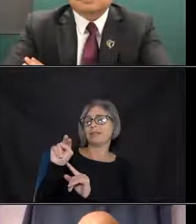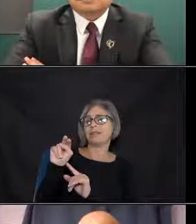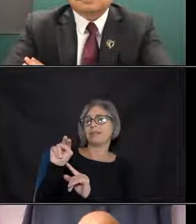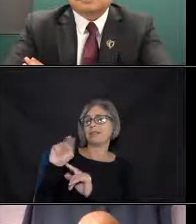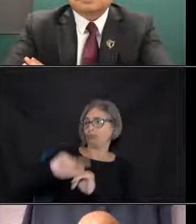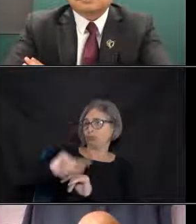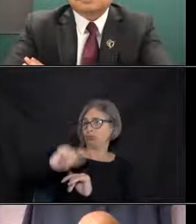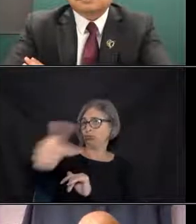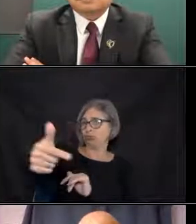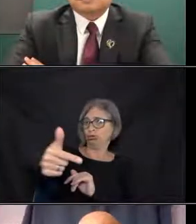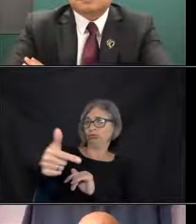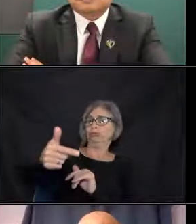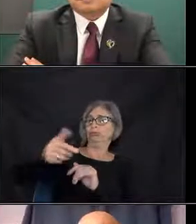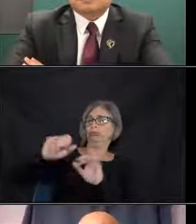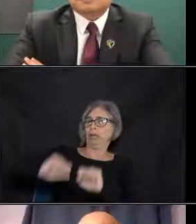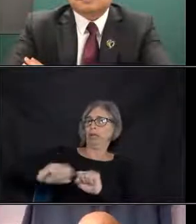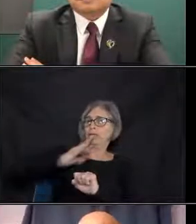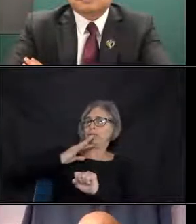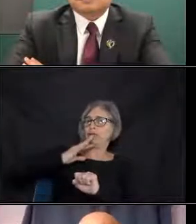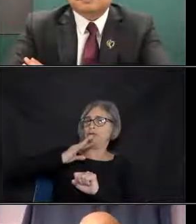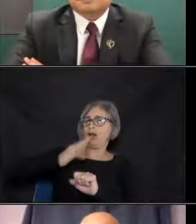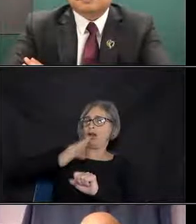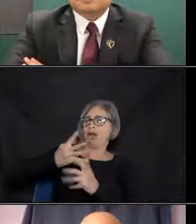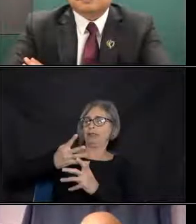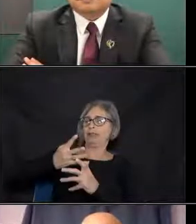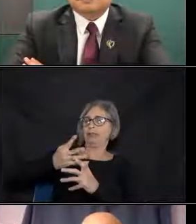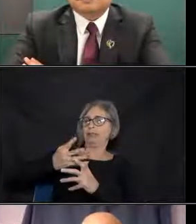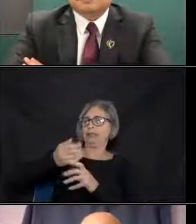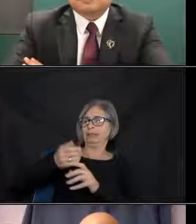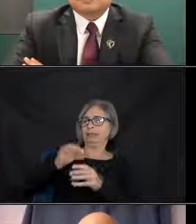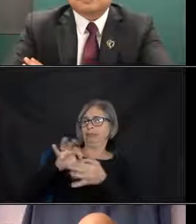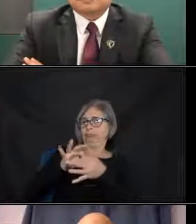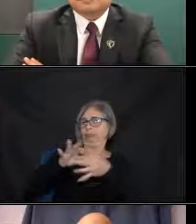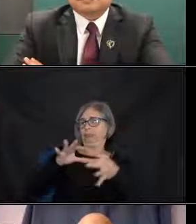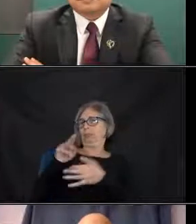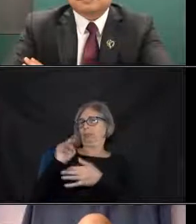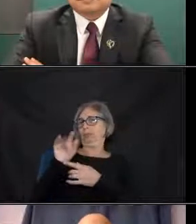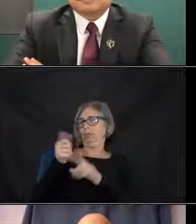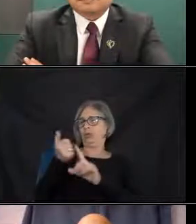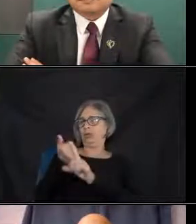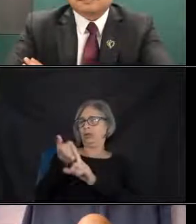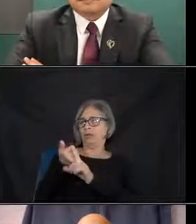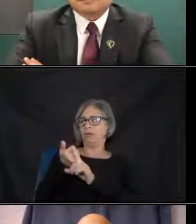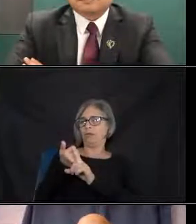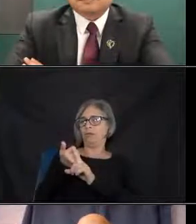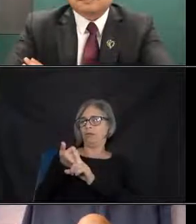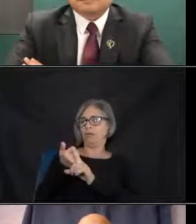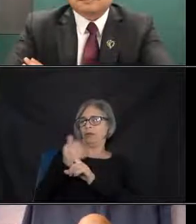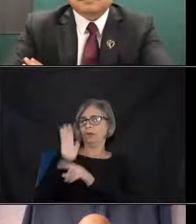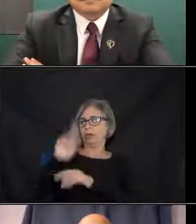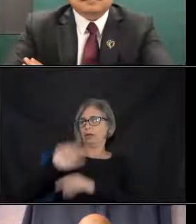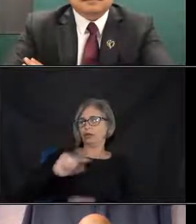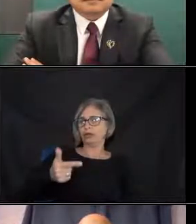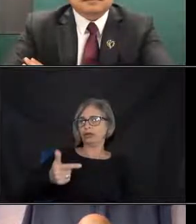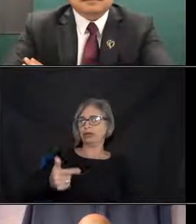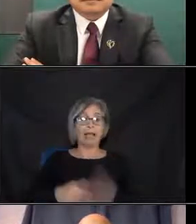you. Now you are self-muted. If you could unmute yourself, we will give you the floor to speak.